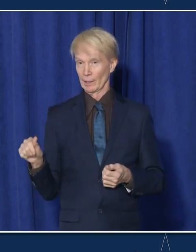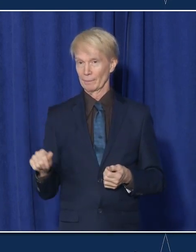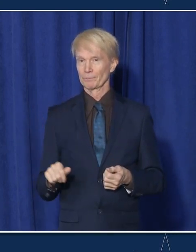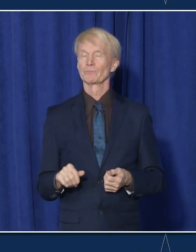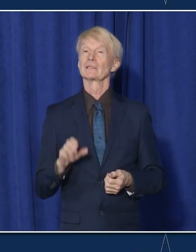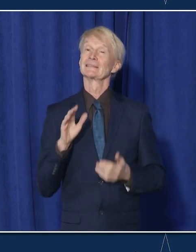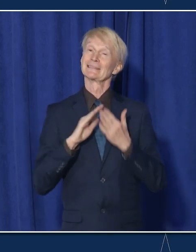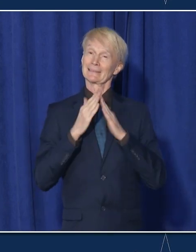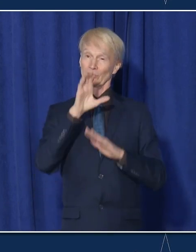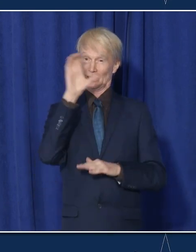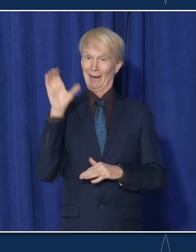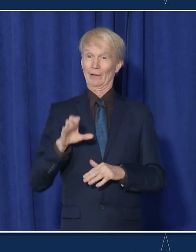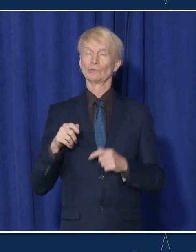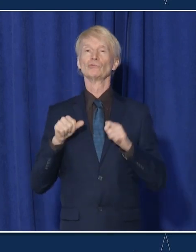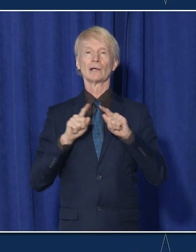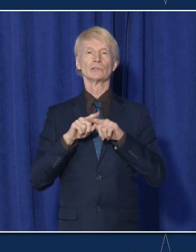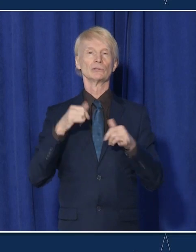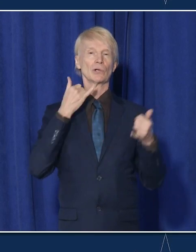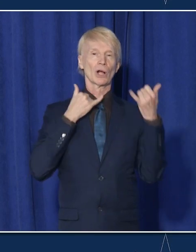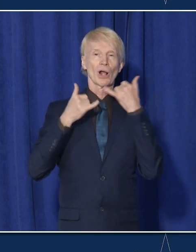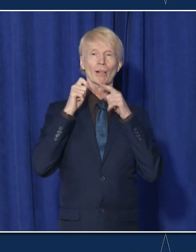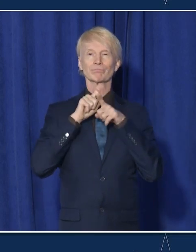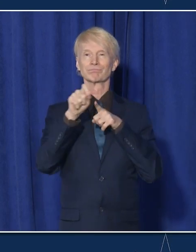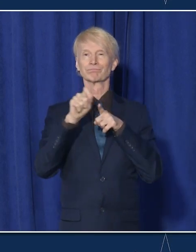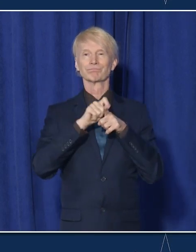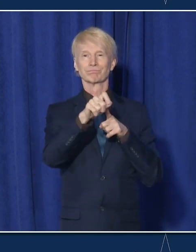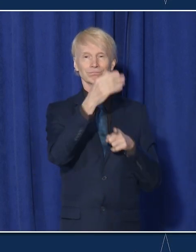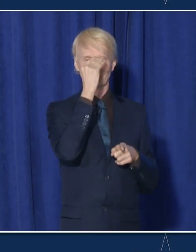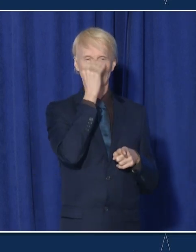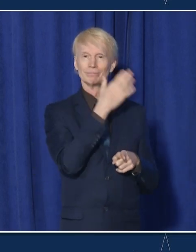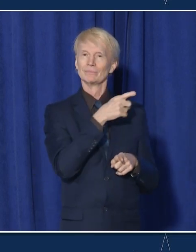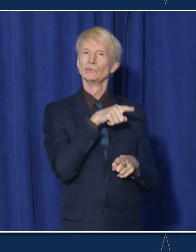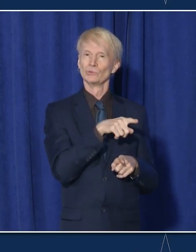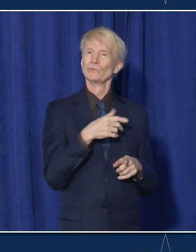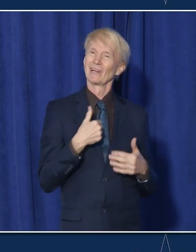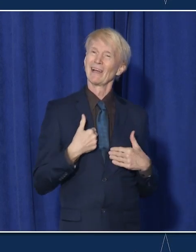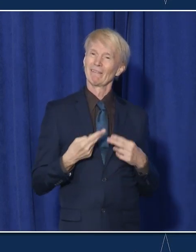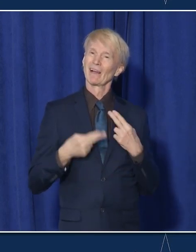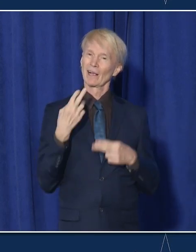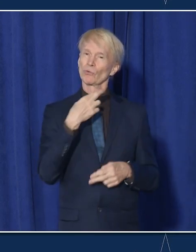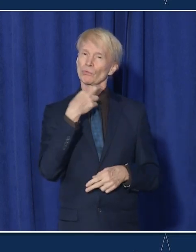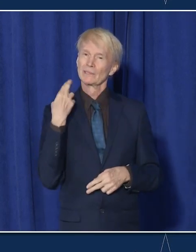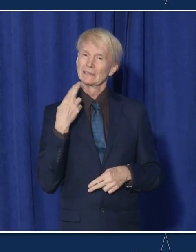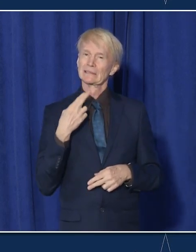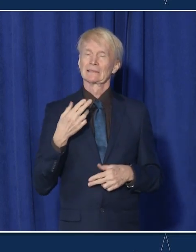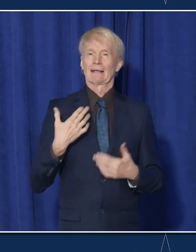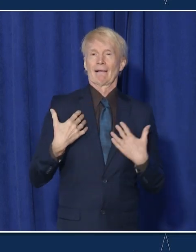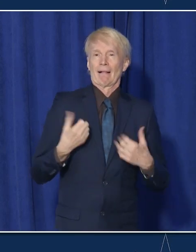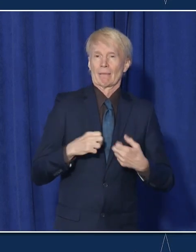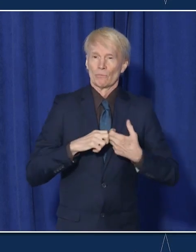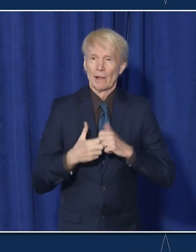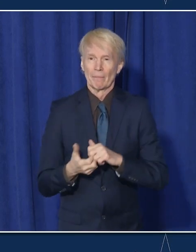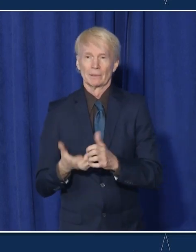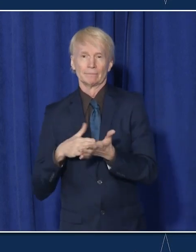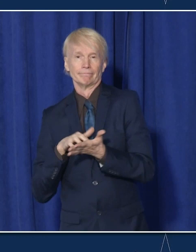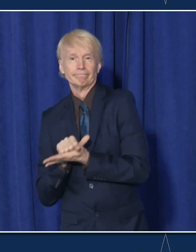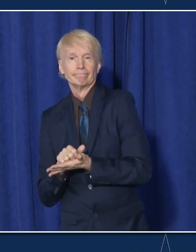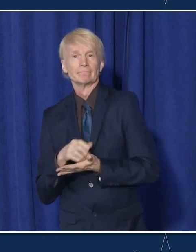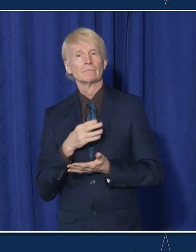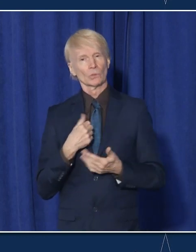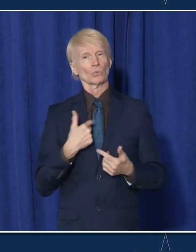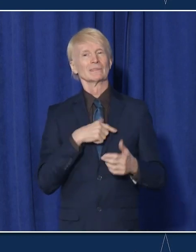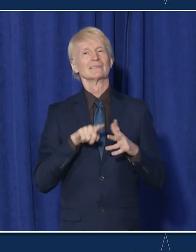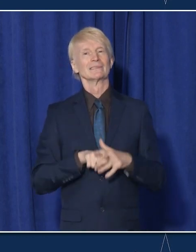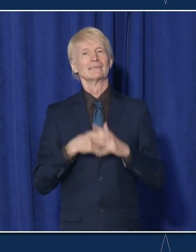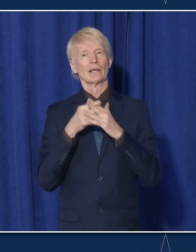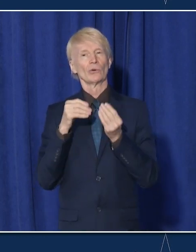Chicagoans who are high risk and have not had a booster or are otherwise missing a dose. And so we've started in our lower vaccination zip code,